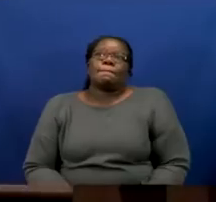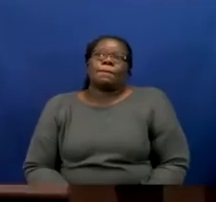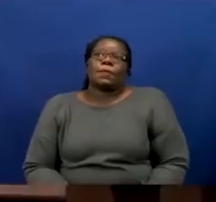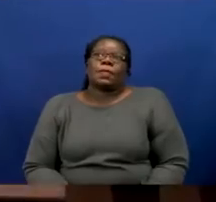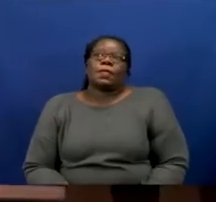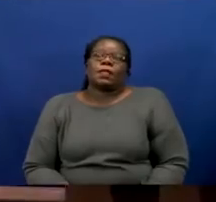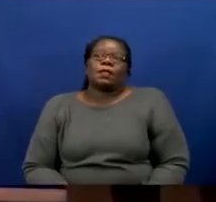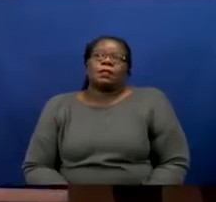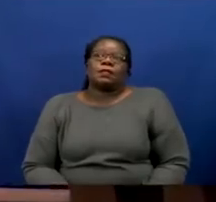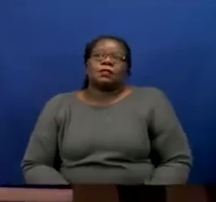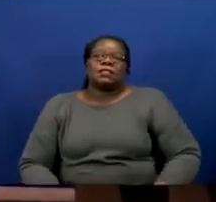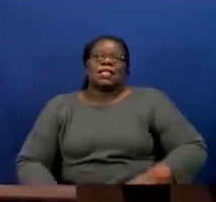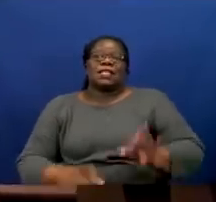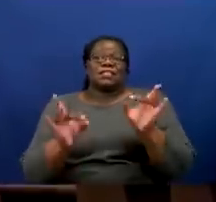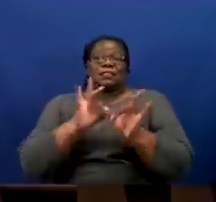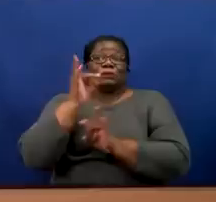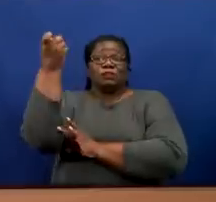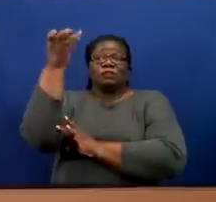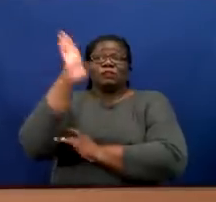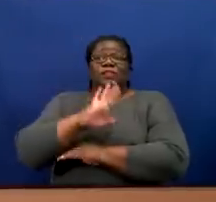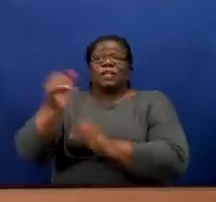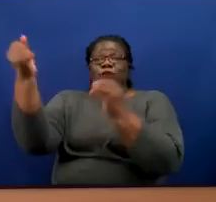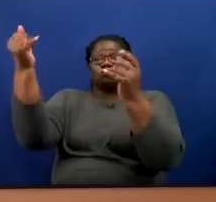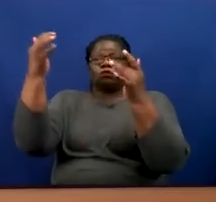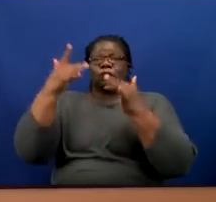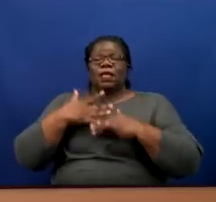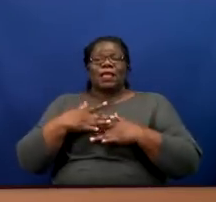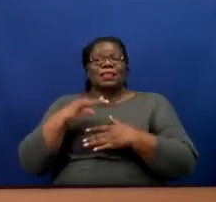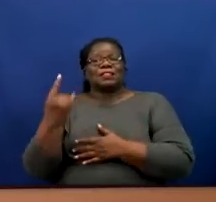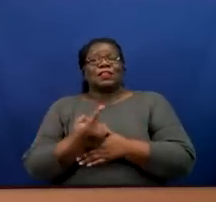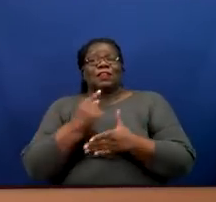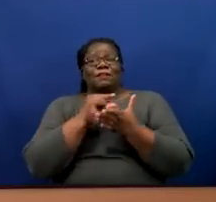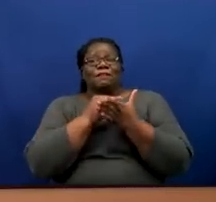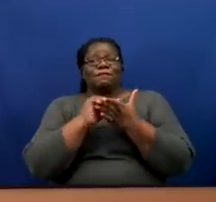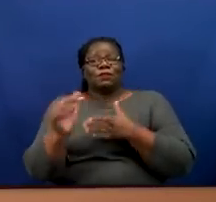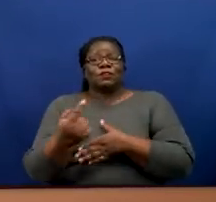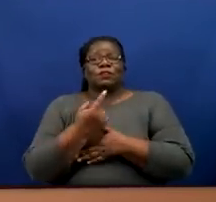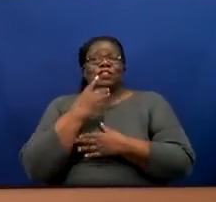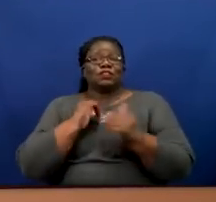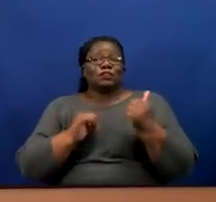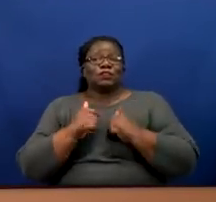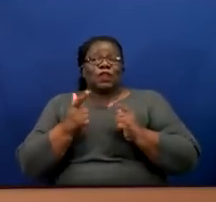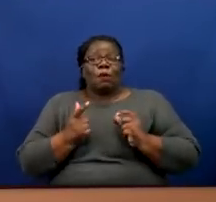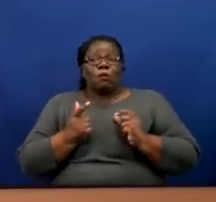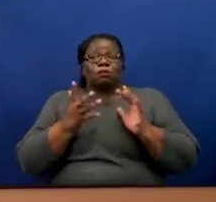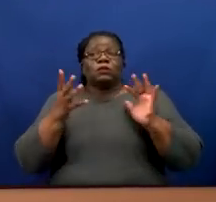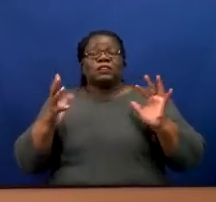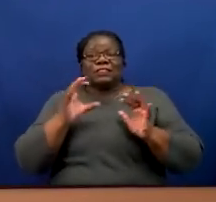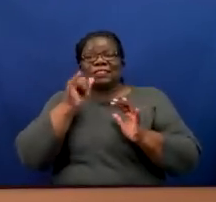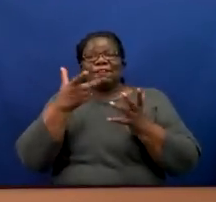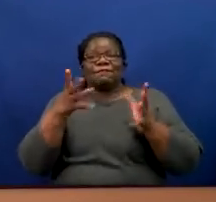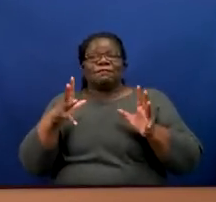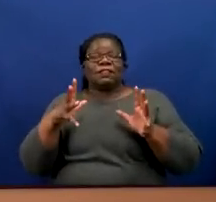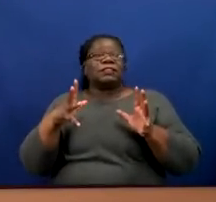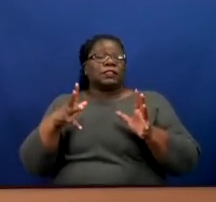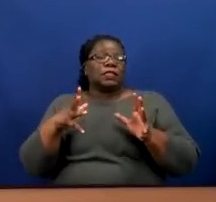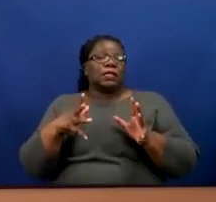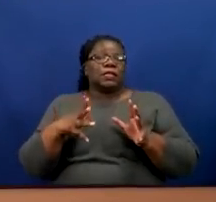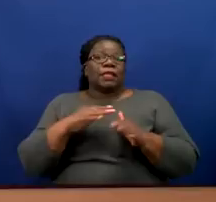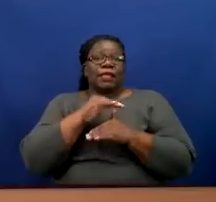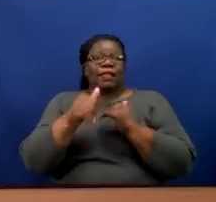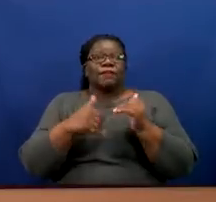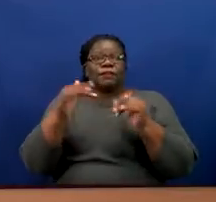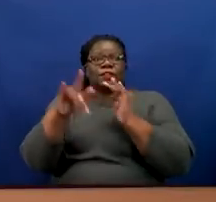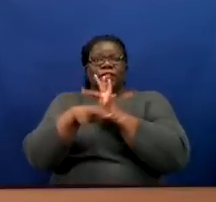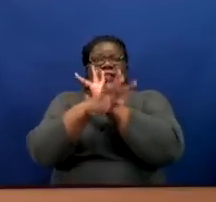So the fire of God falls. And that's just verse 1. The dramatic presentation is not done yet. Because after the fire of God